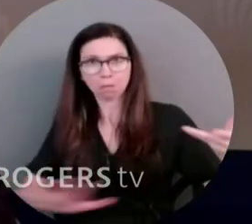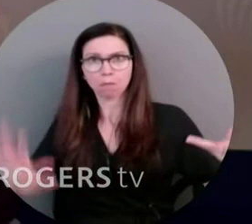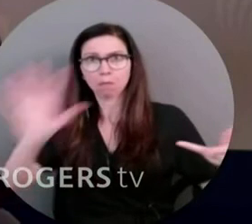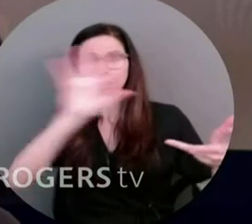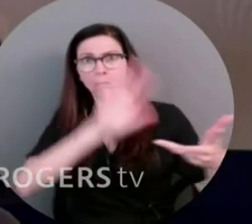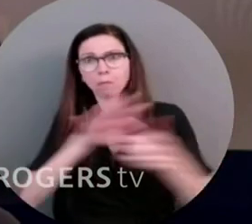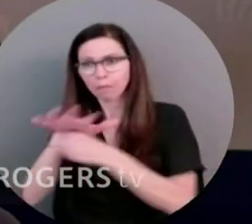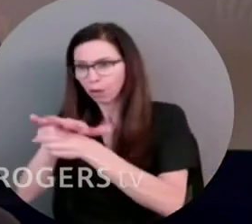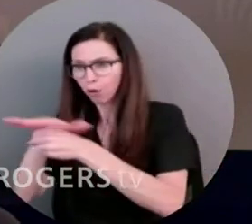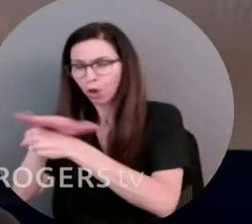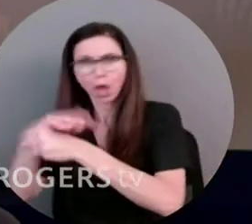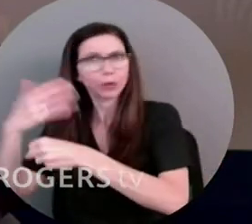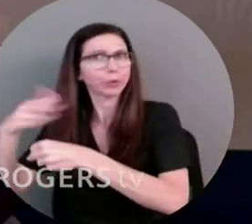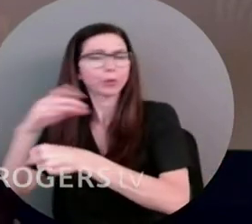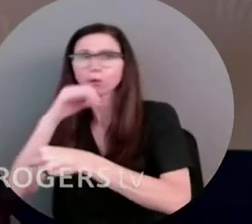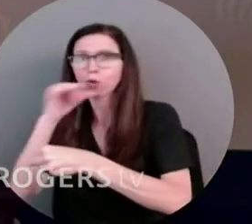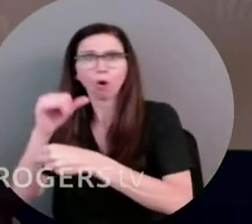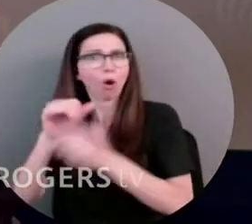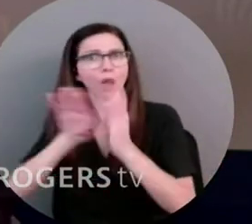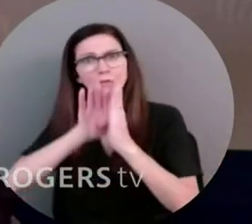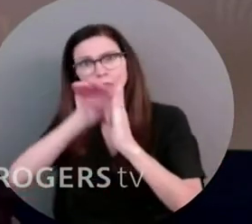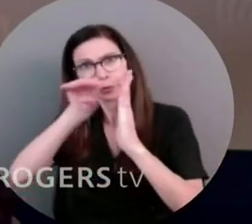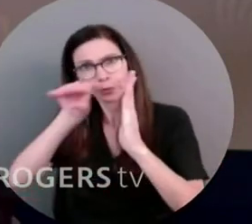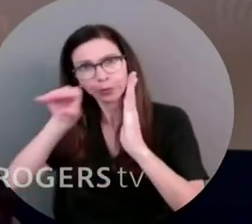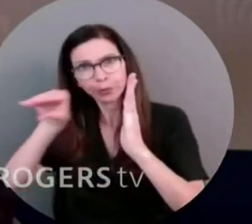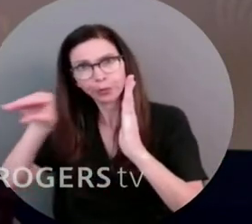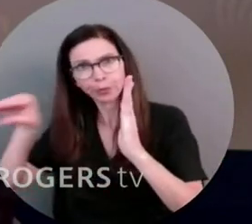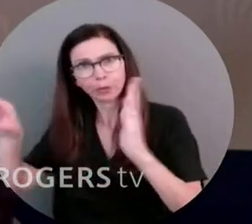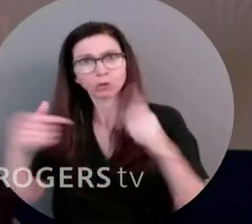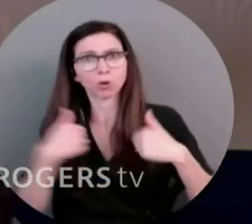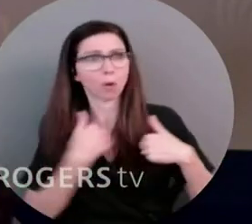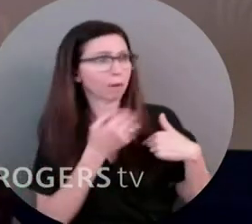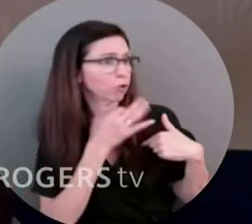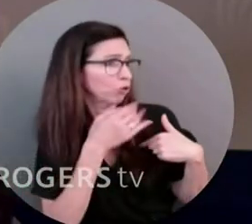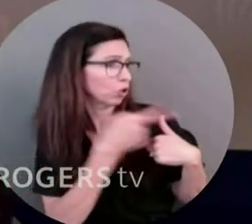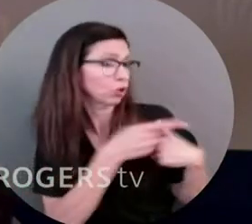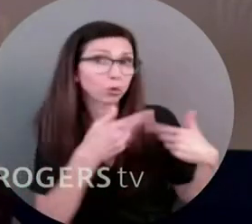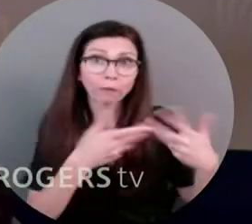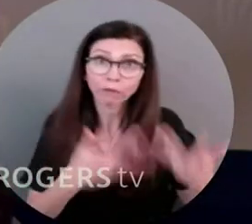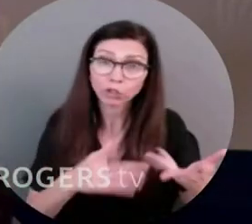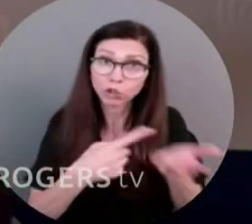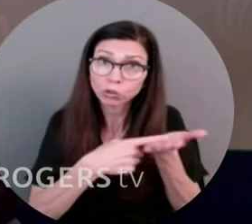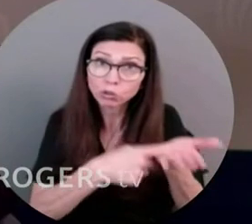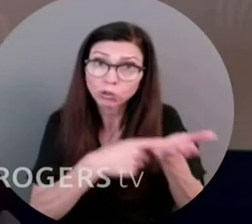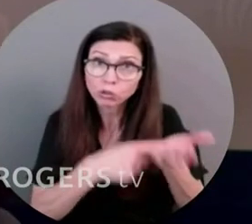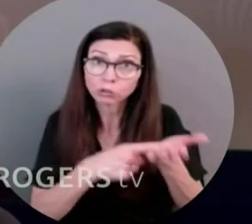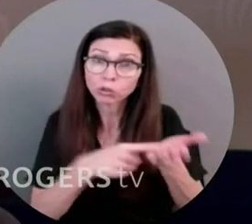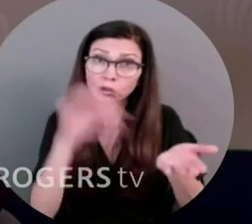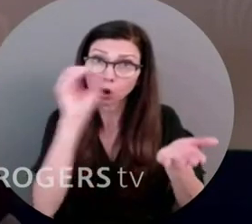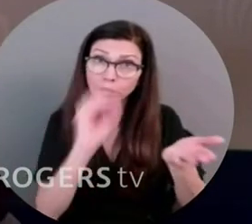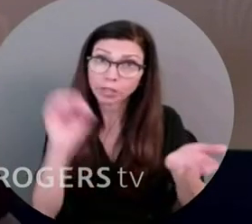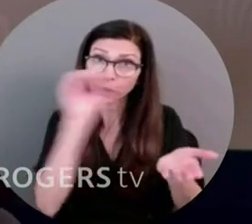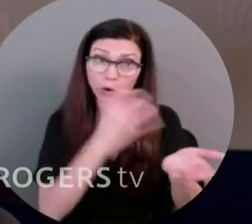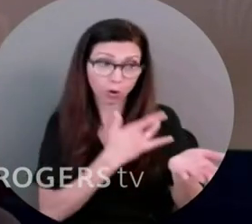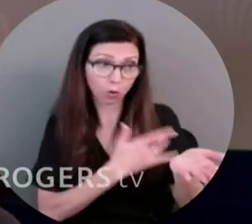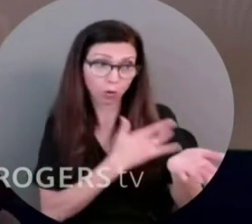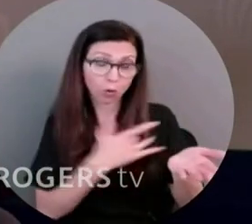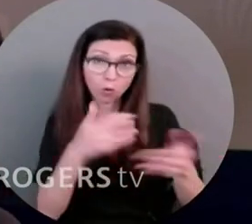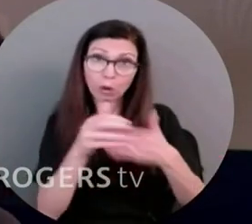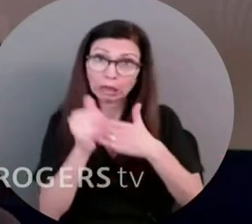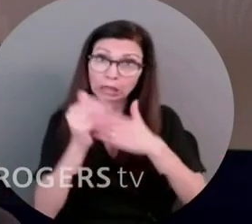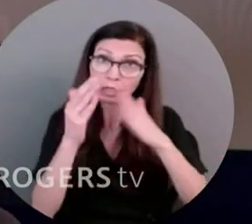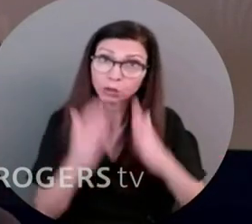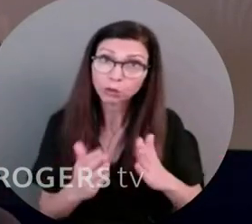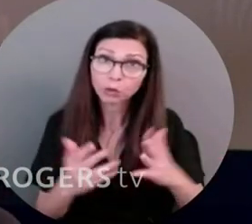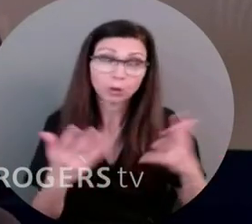with the Premier lately about adopting a more regional approach to reopening so Ottawa isn't maybe tied to whatever happens